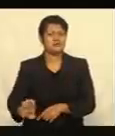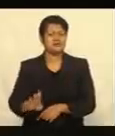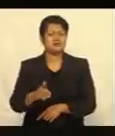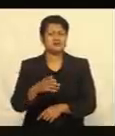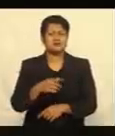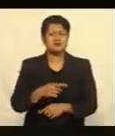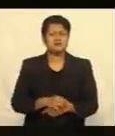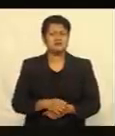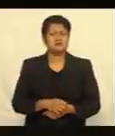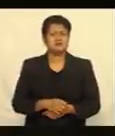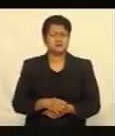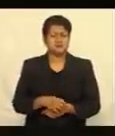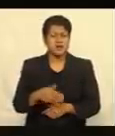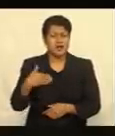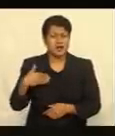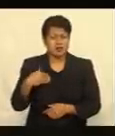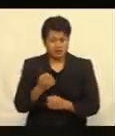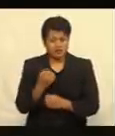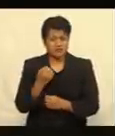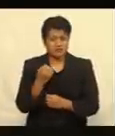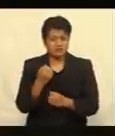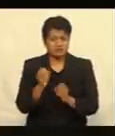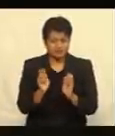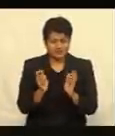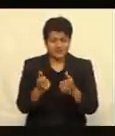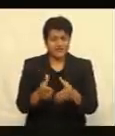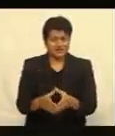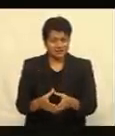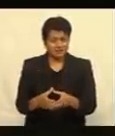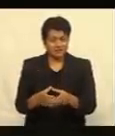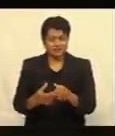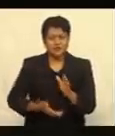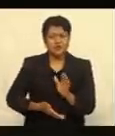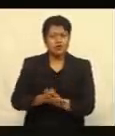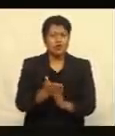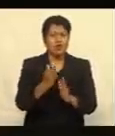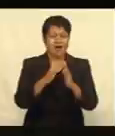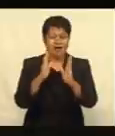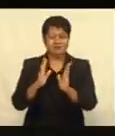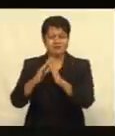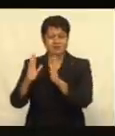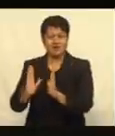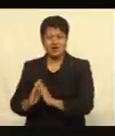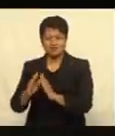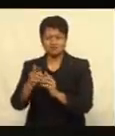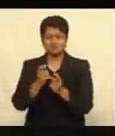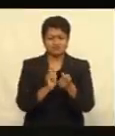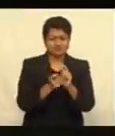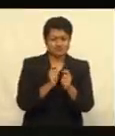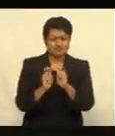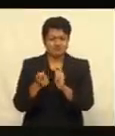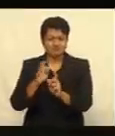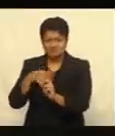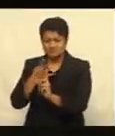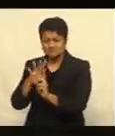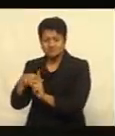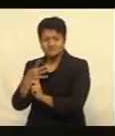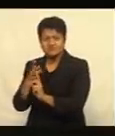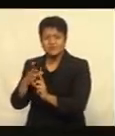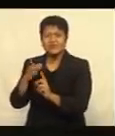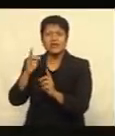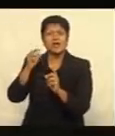Lautoka City. Today, they have been doing house-to-house testing, doing swab tests, as their aim is to